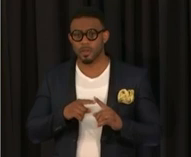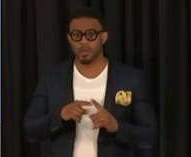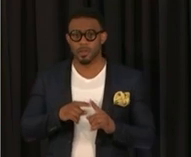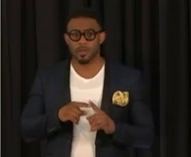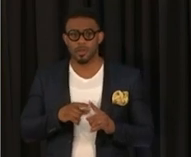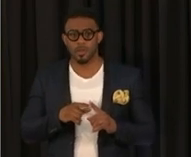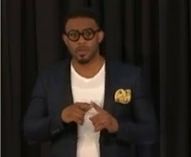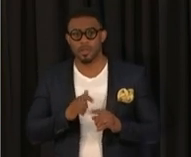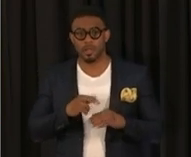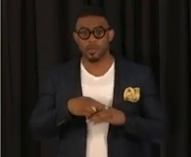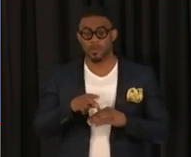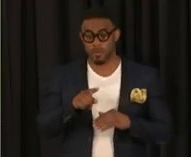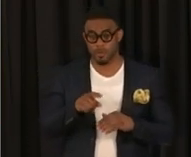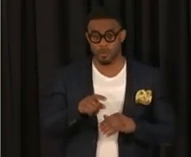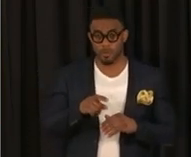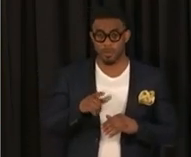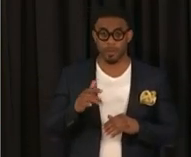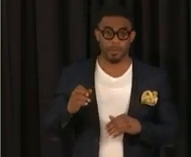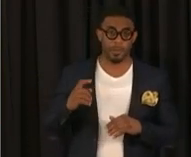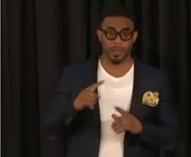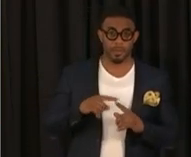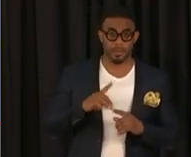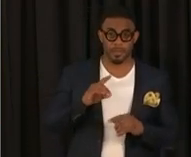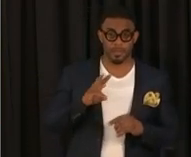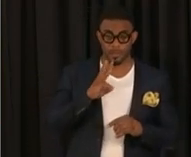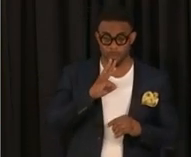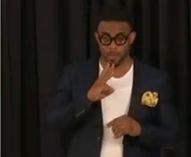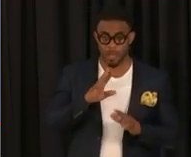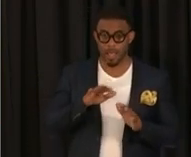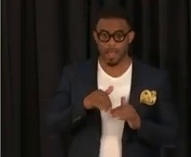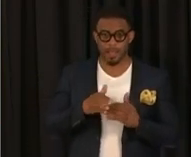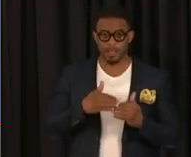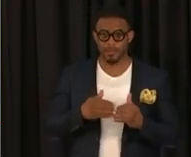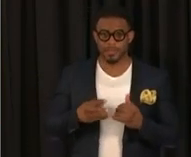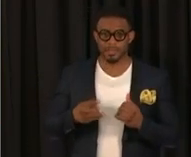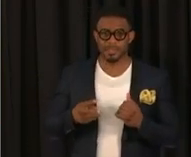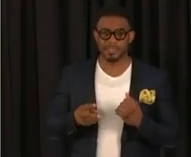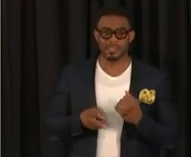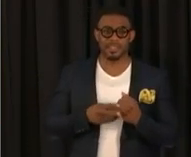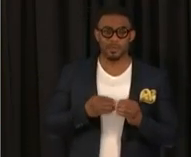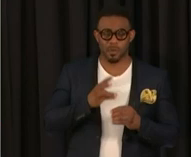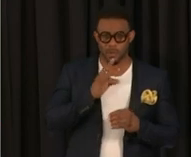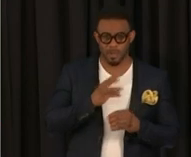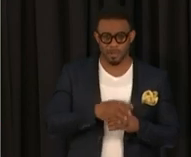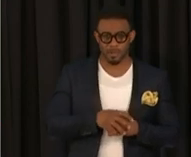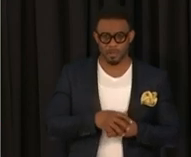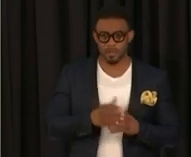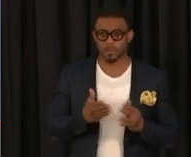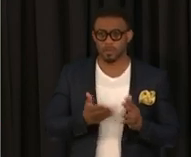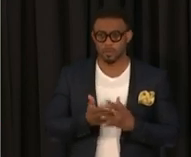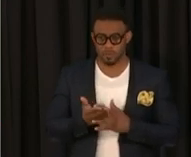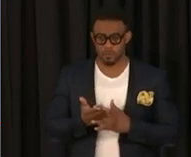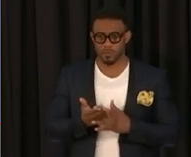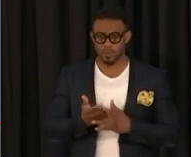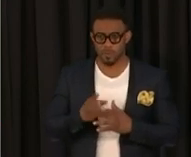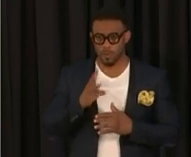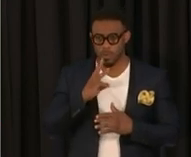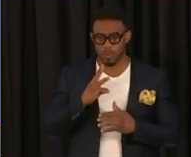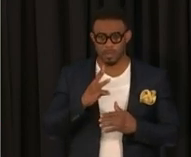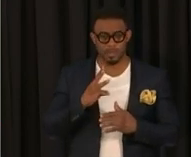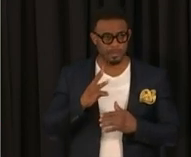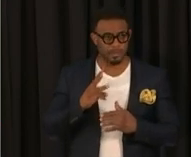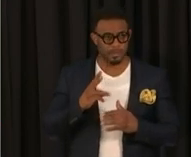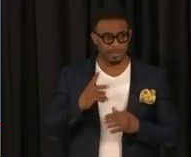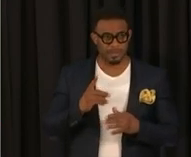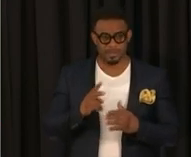also can refer you back over to DC Water on how to even save more water through